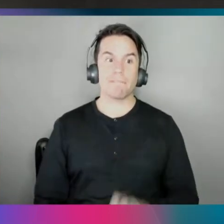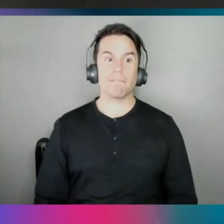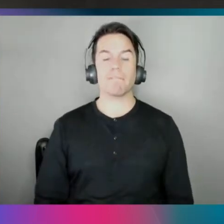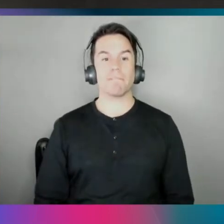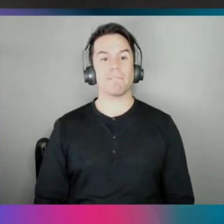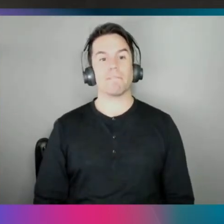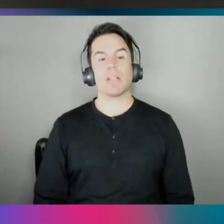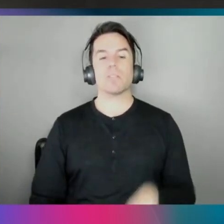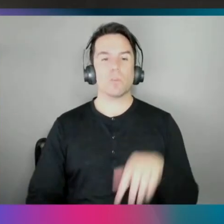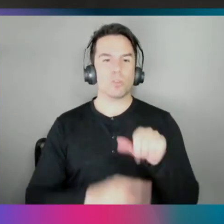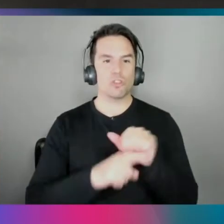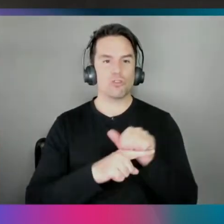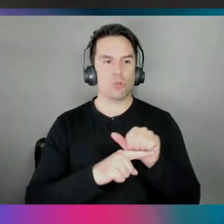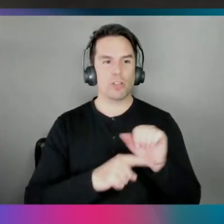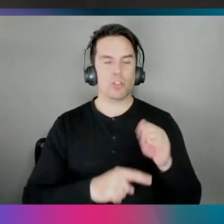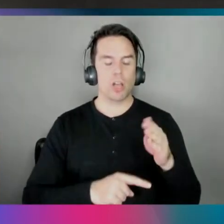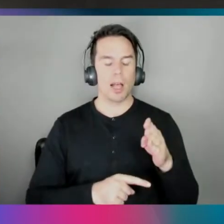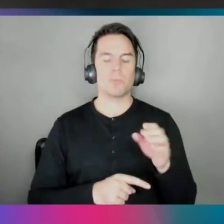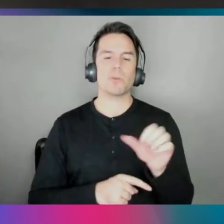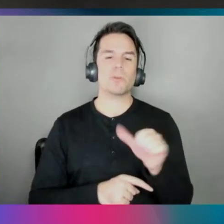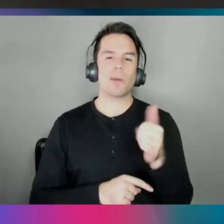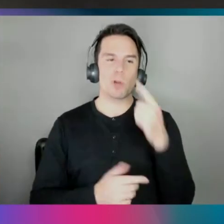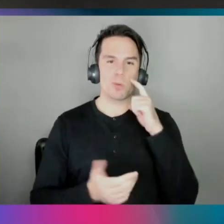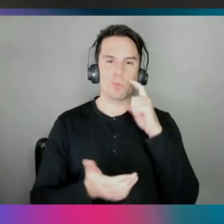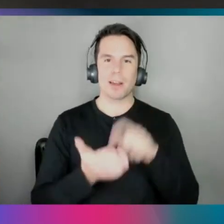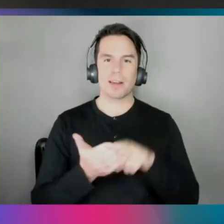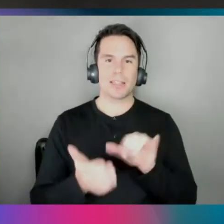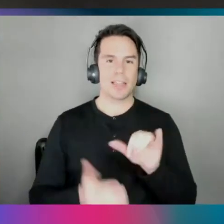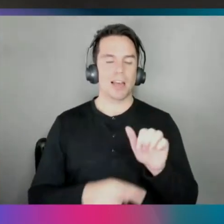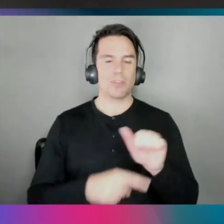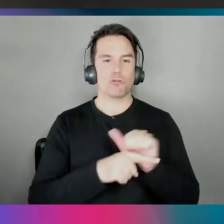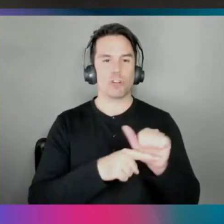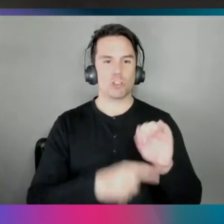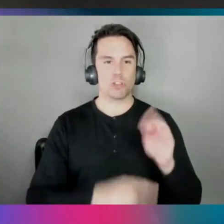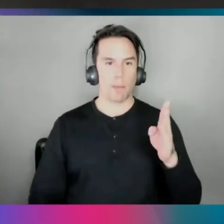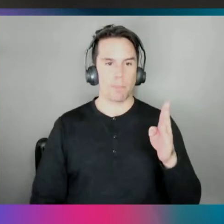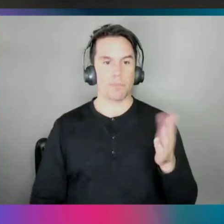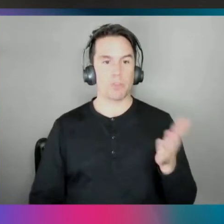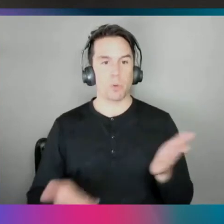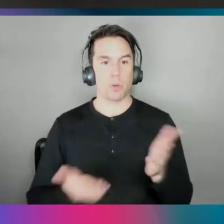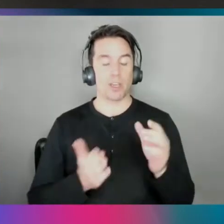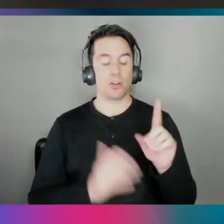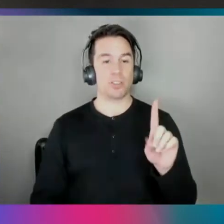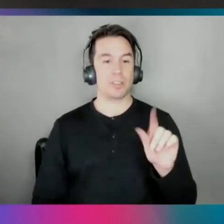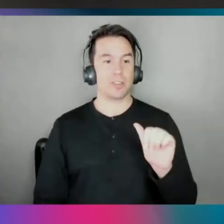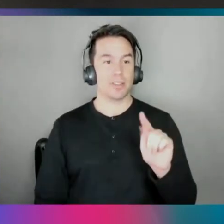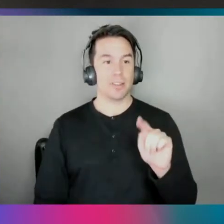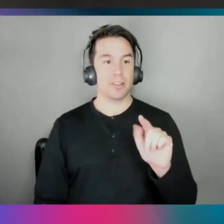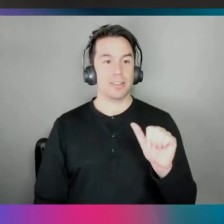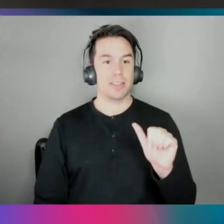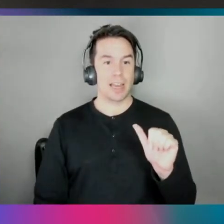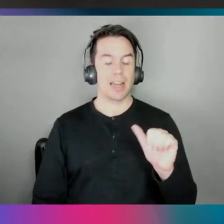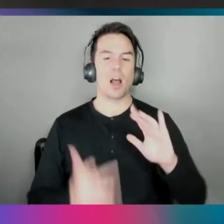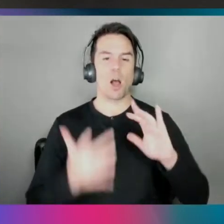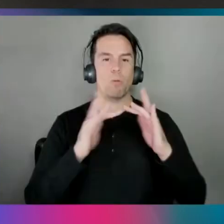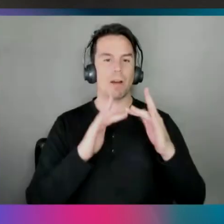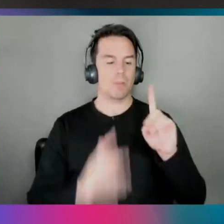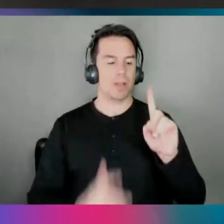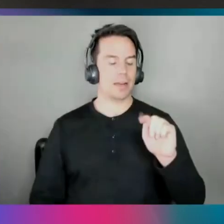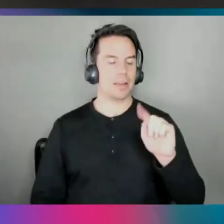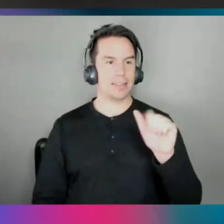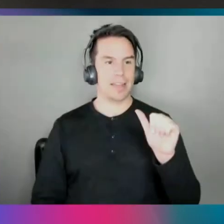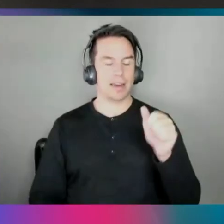able to recognize that training job. Here's our data. We're going to read in it. So this is our online data we brought from that